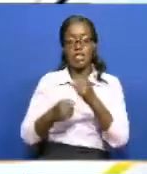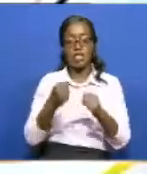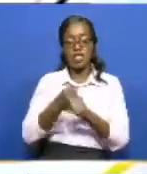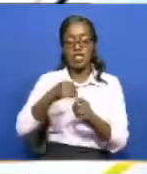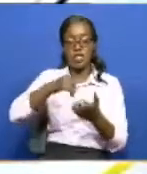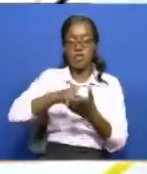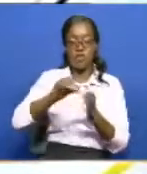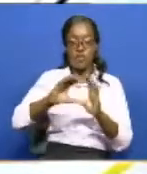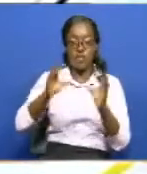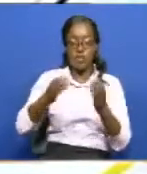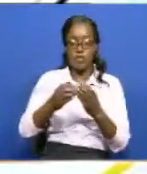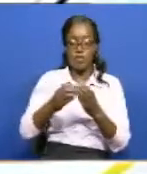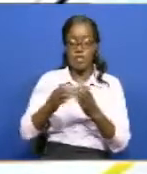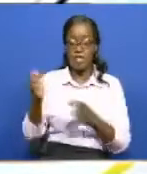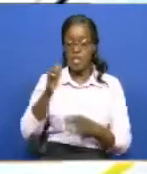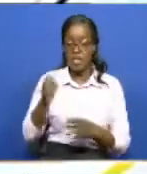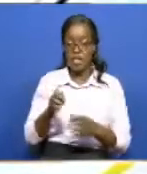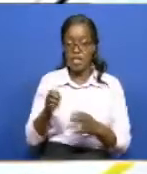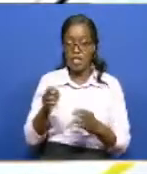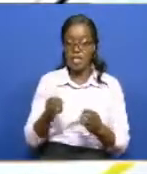in dispensing justice.